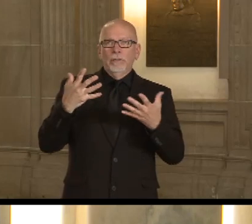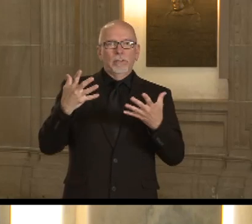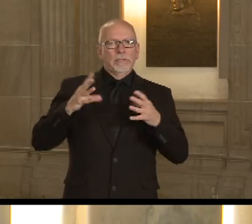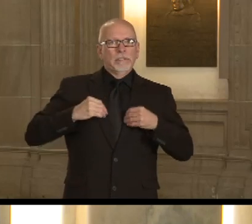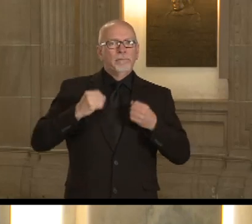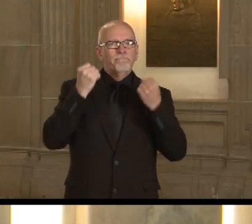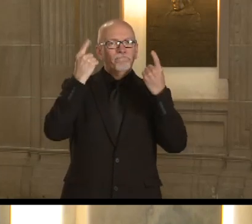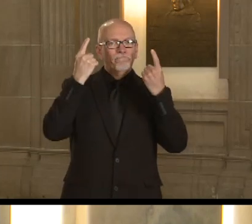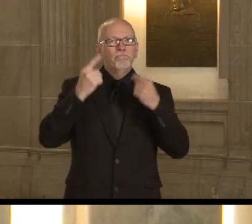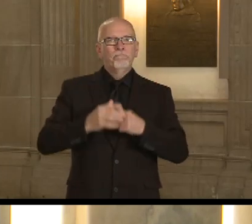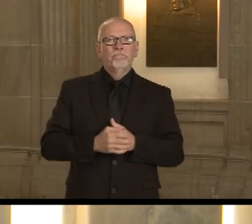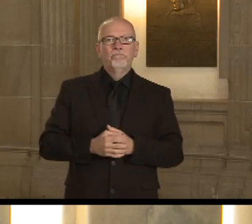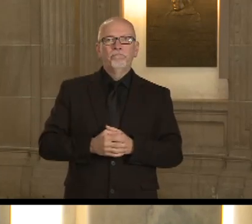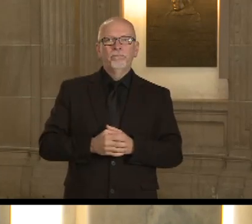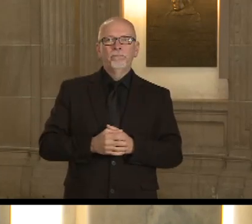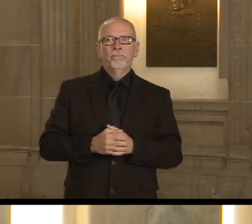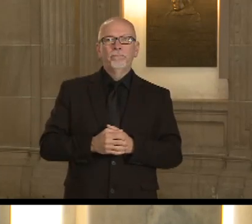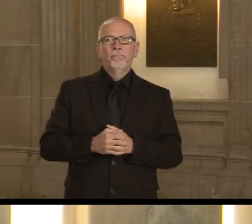comprehend.